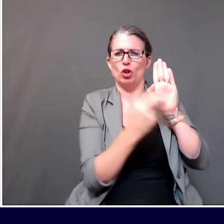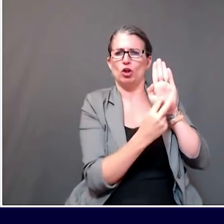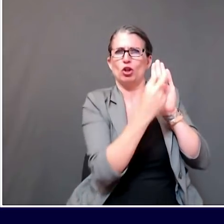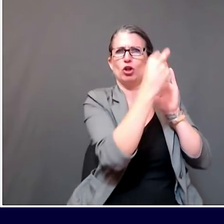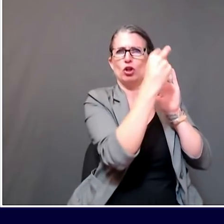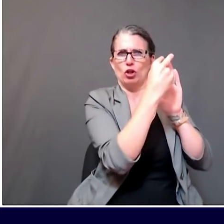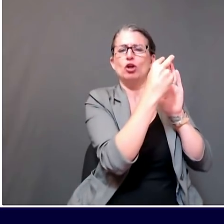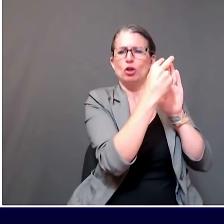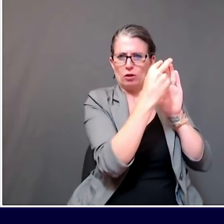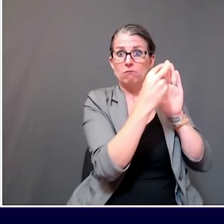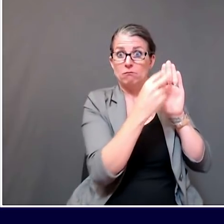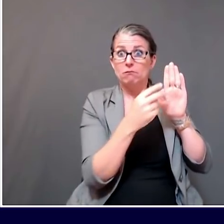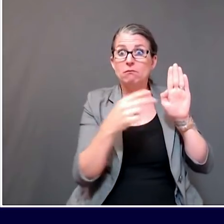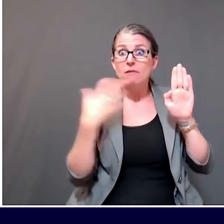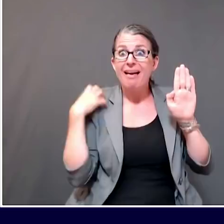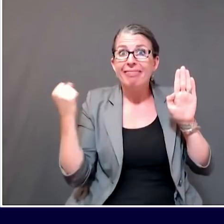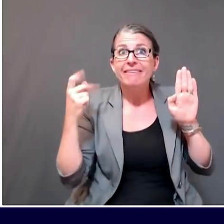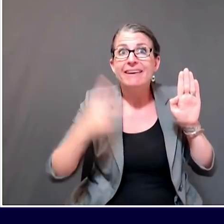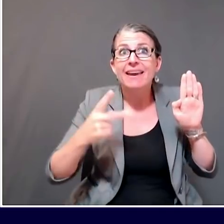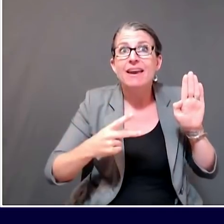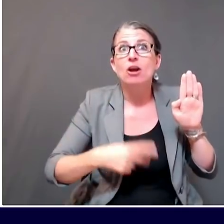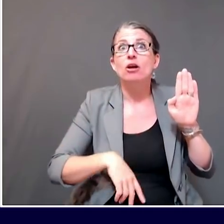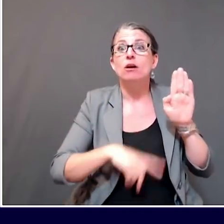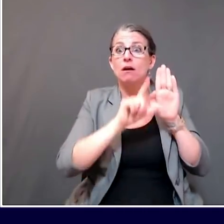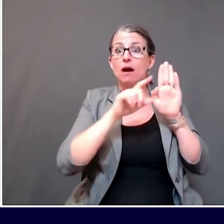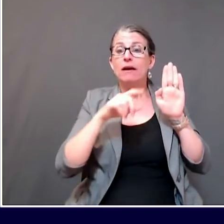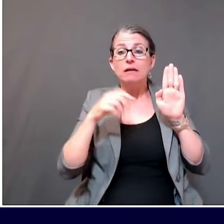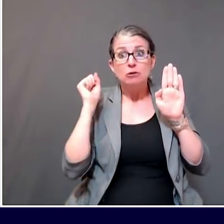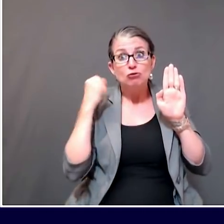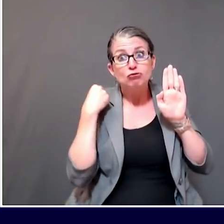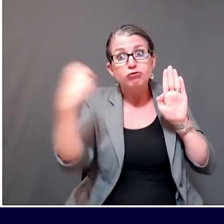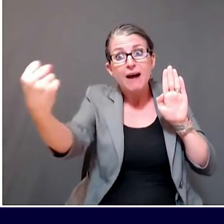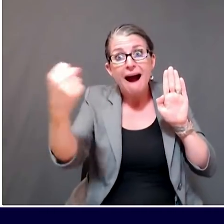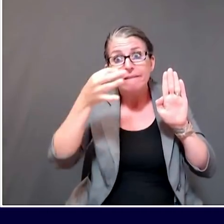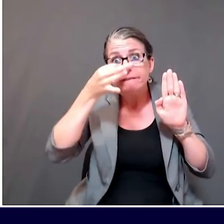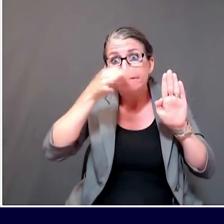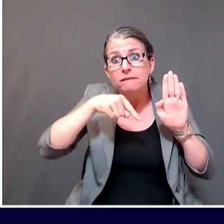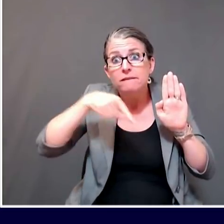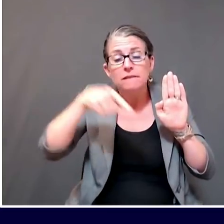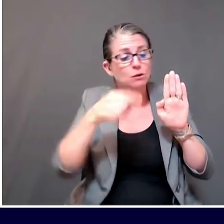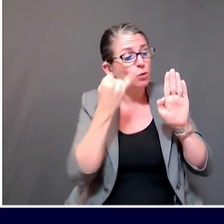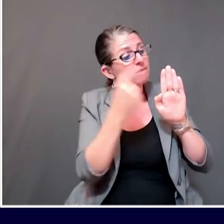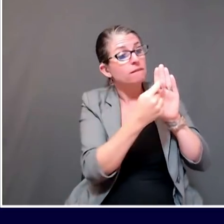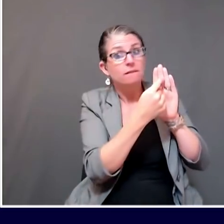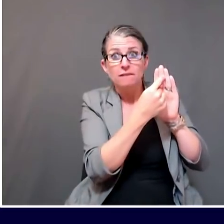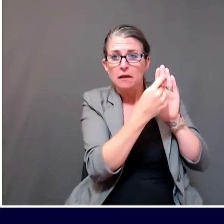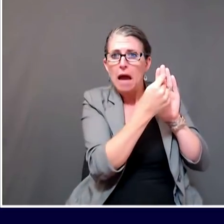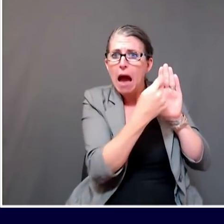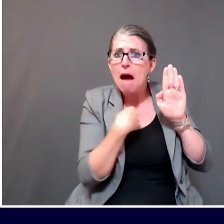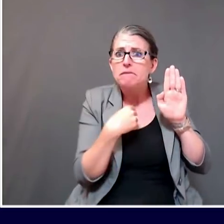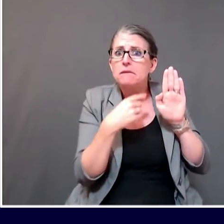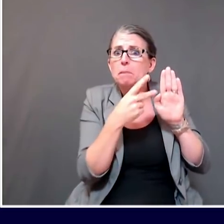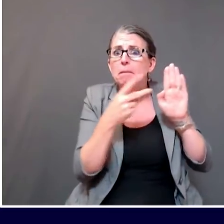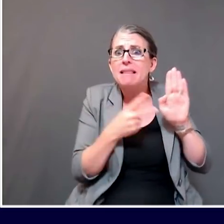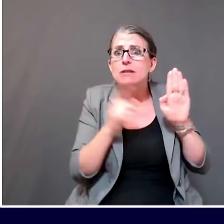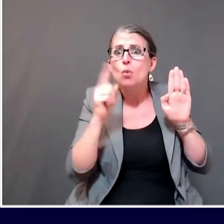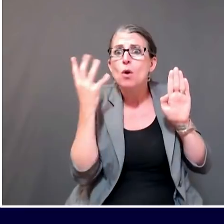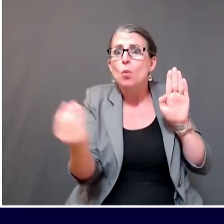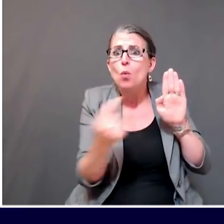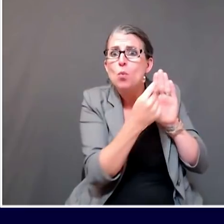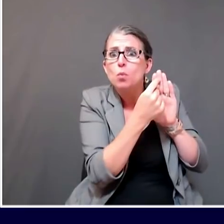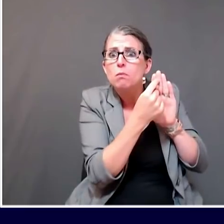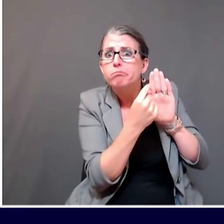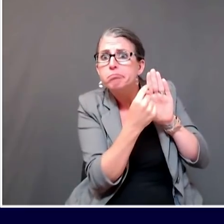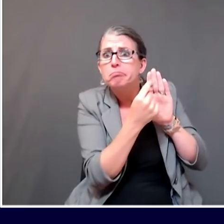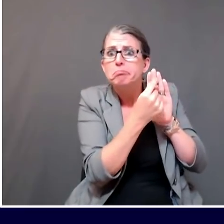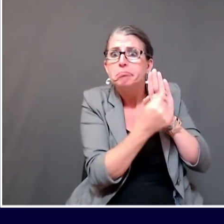than other sites, are accessible throughout the state. So the difference between these swab and send and other testing sites, which we have many